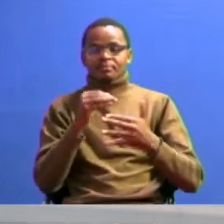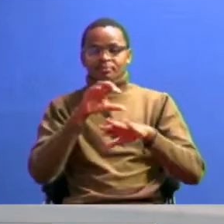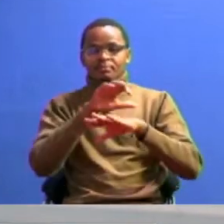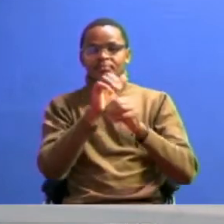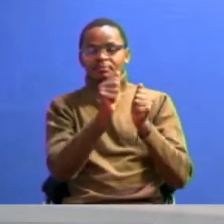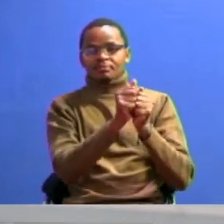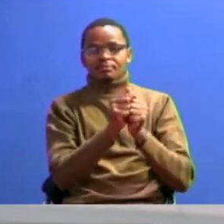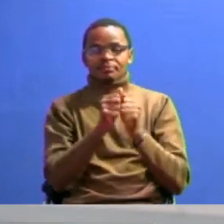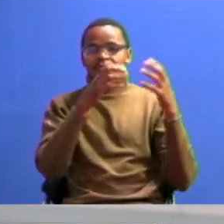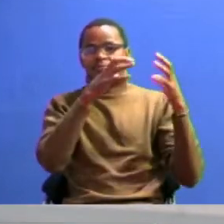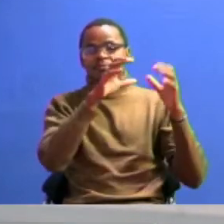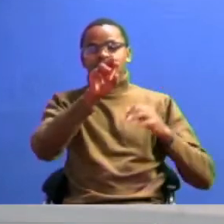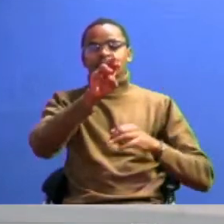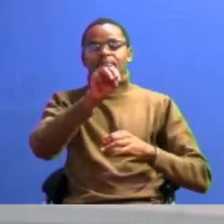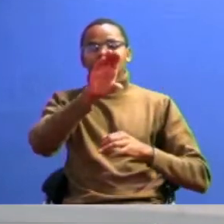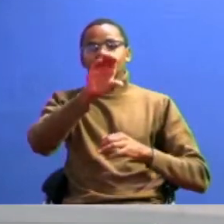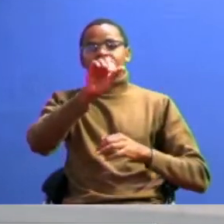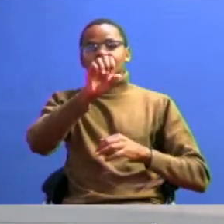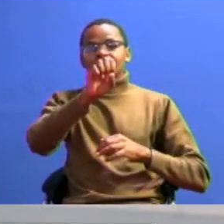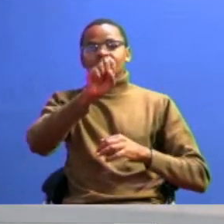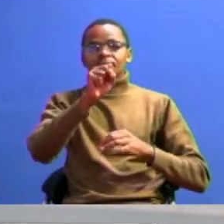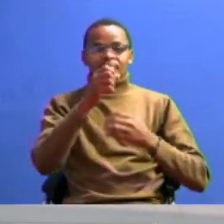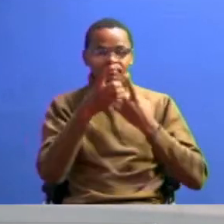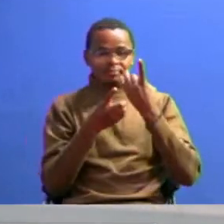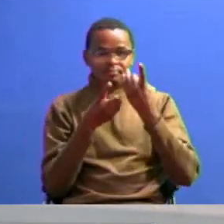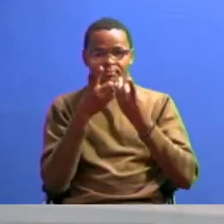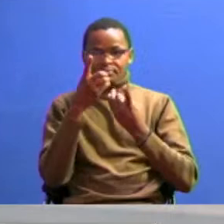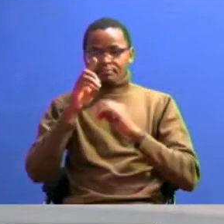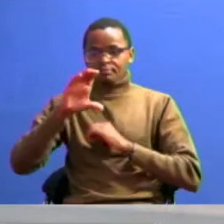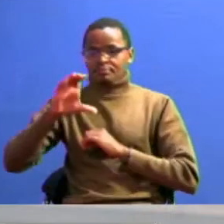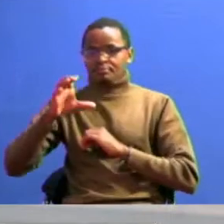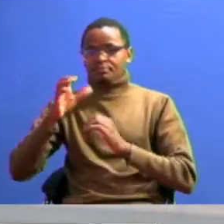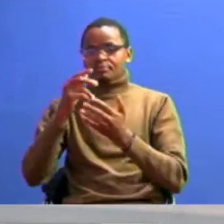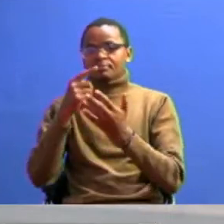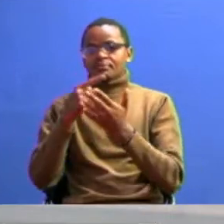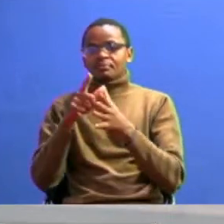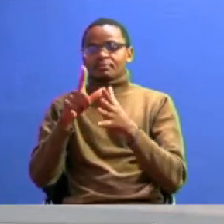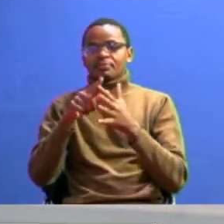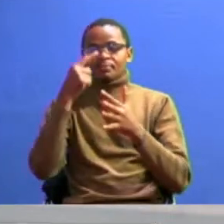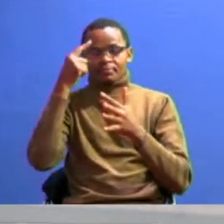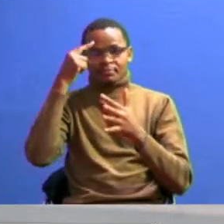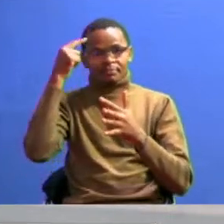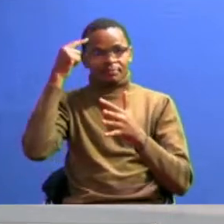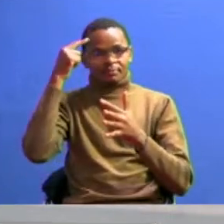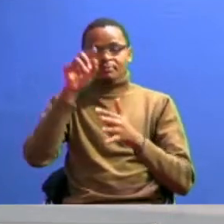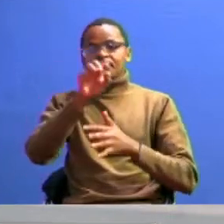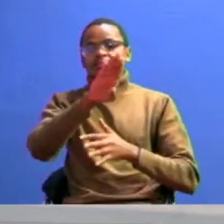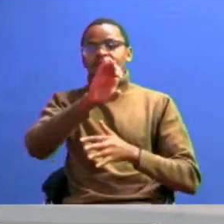with Kilifi MCS to deliberate on the county's progress status on mental bill.